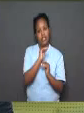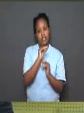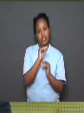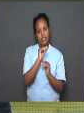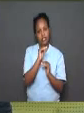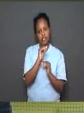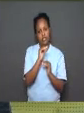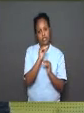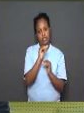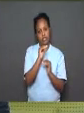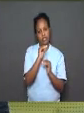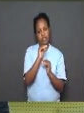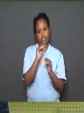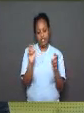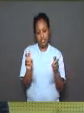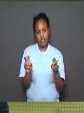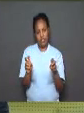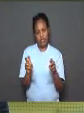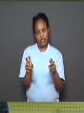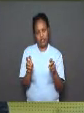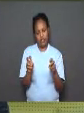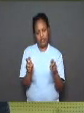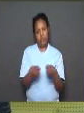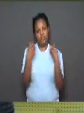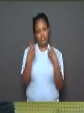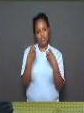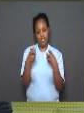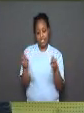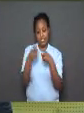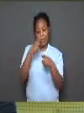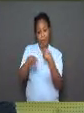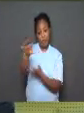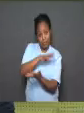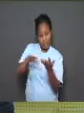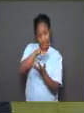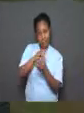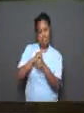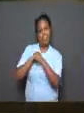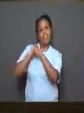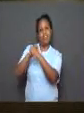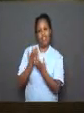law works to prevent violence resulting from conflict.